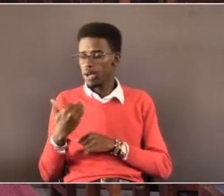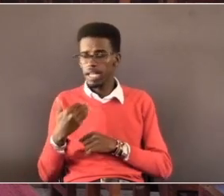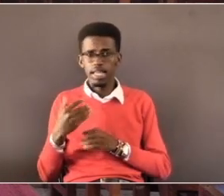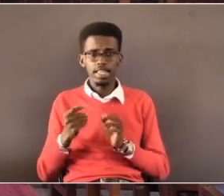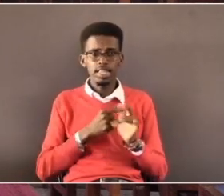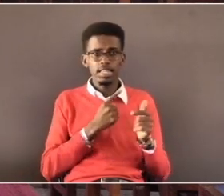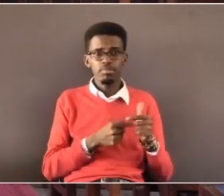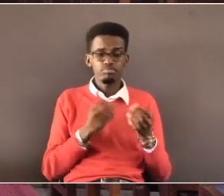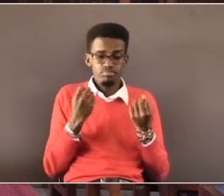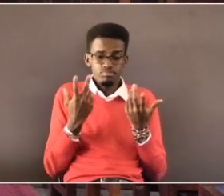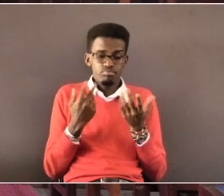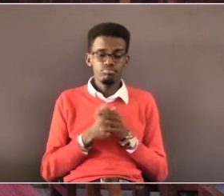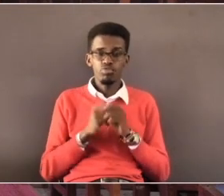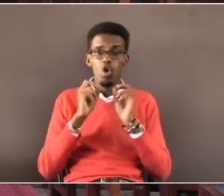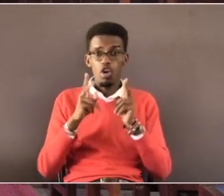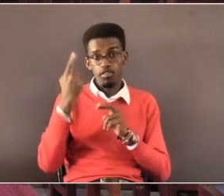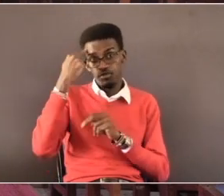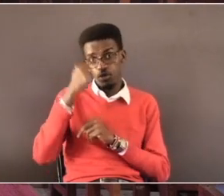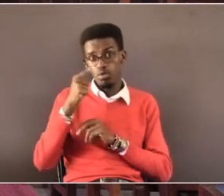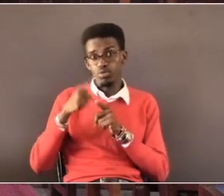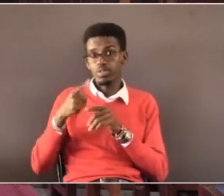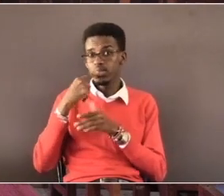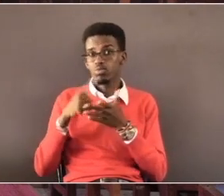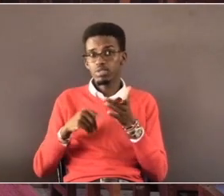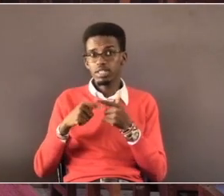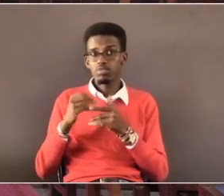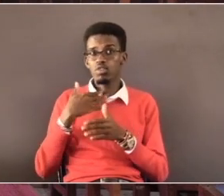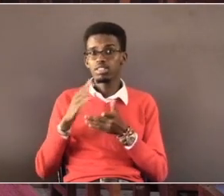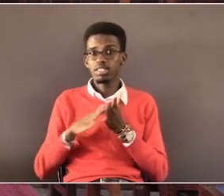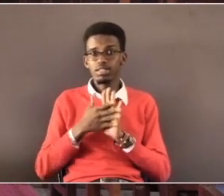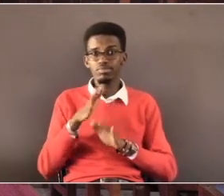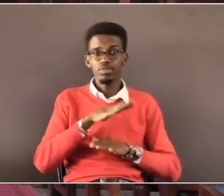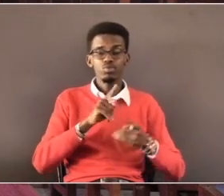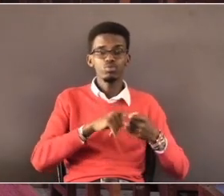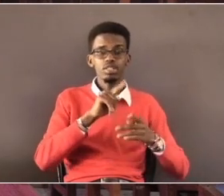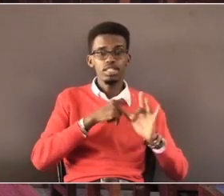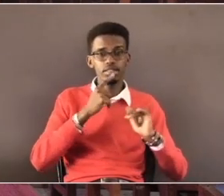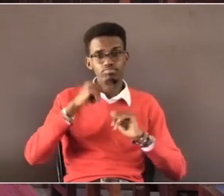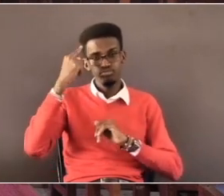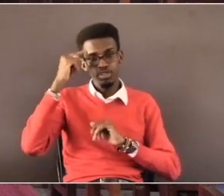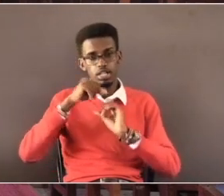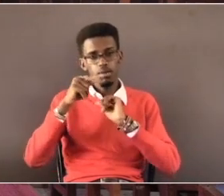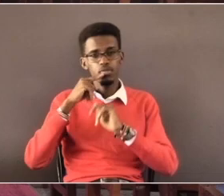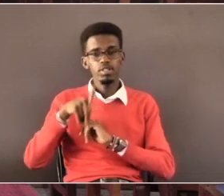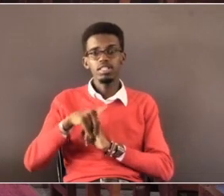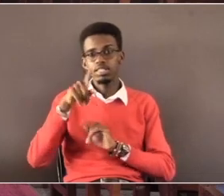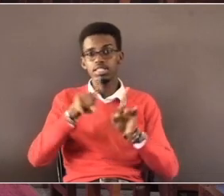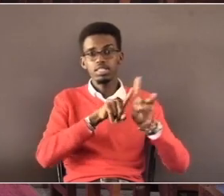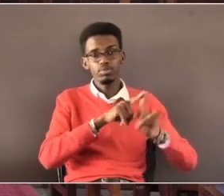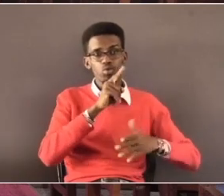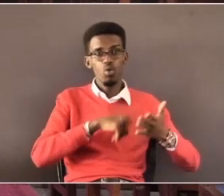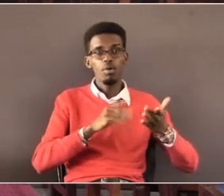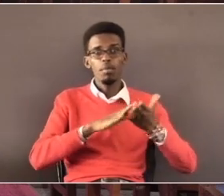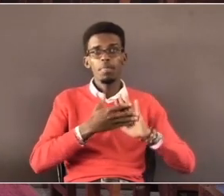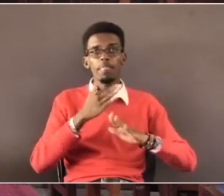Then it's okay for you to step back and say, I need some space, I need to reevaluate this. Because still, that is another